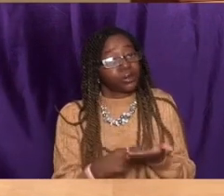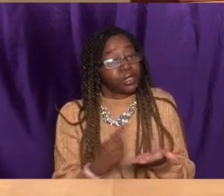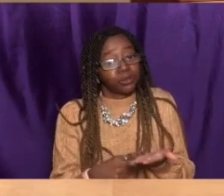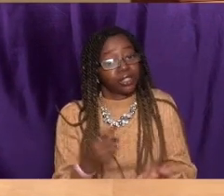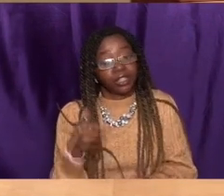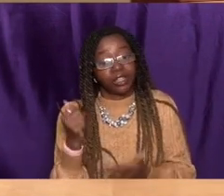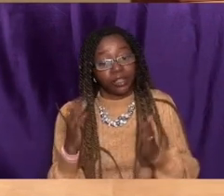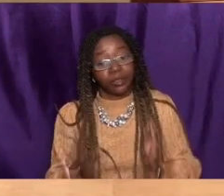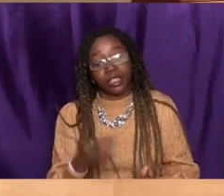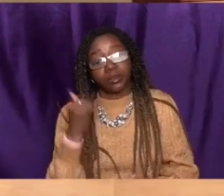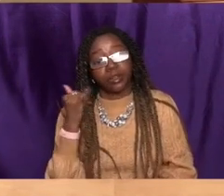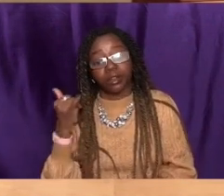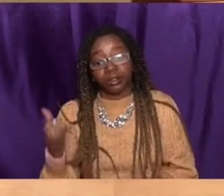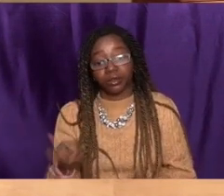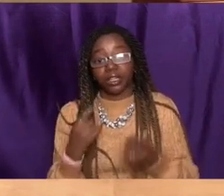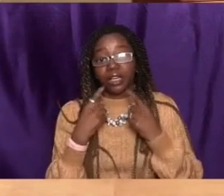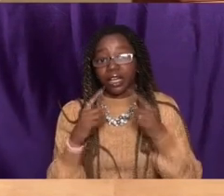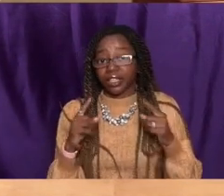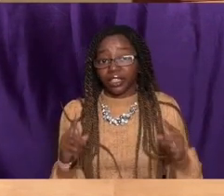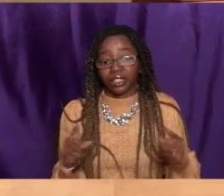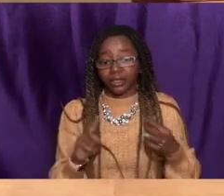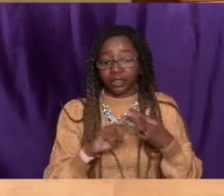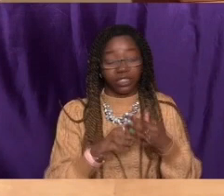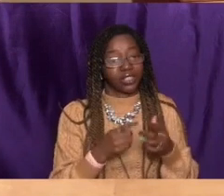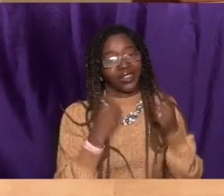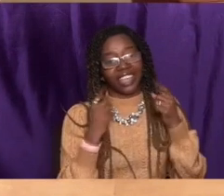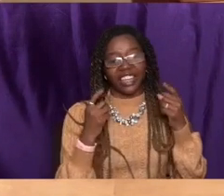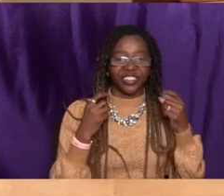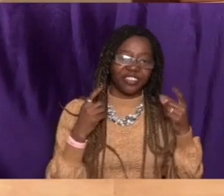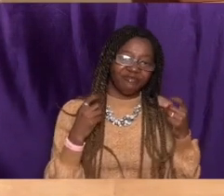one will call the other one out the clear blue and just start laughing.